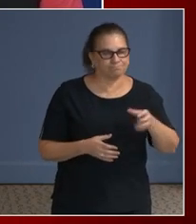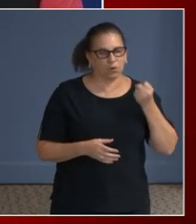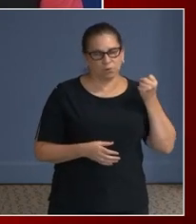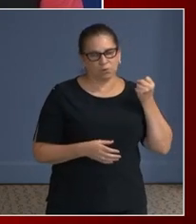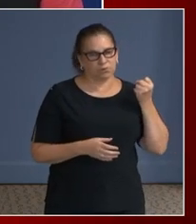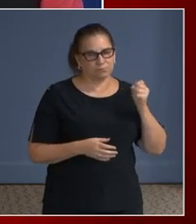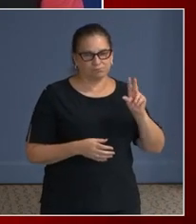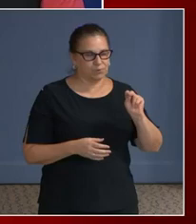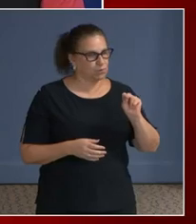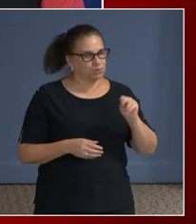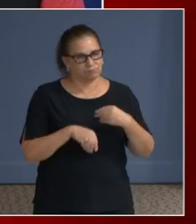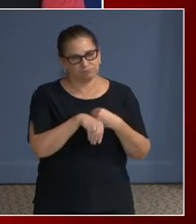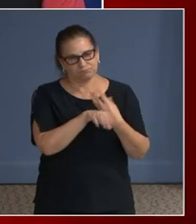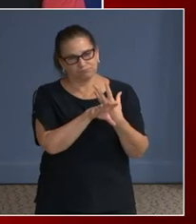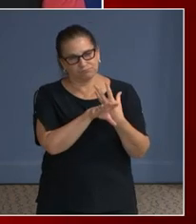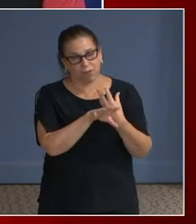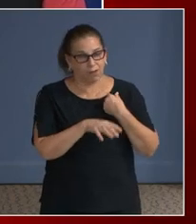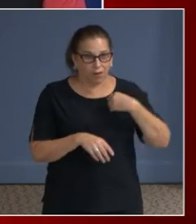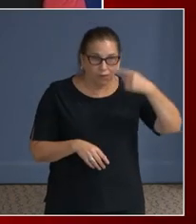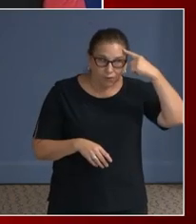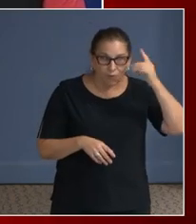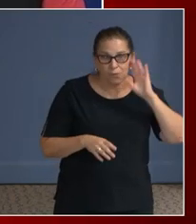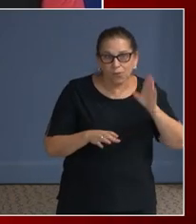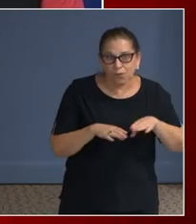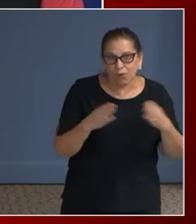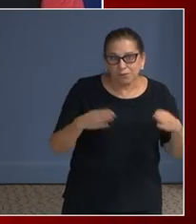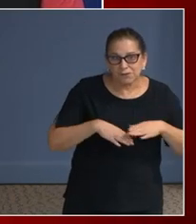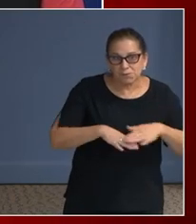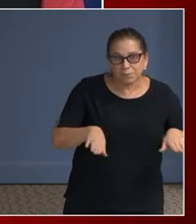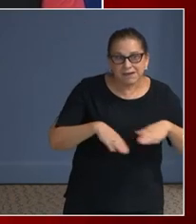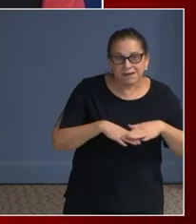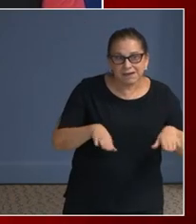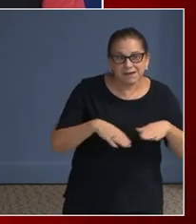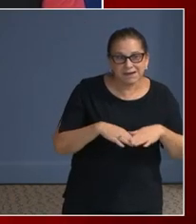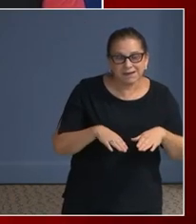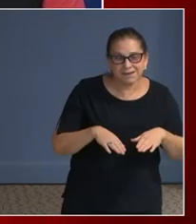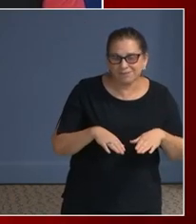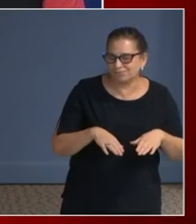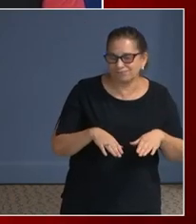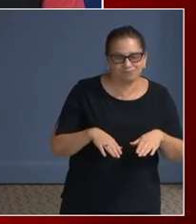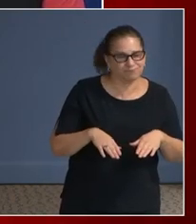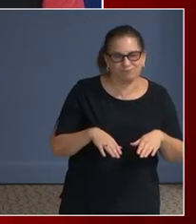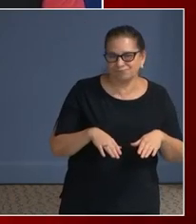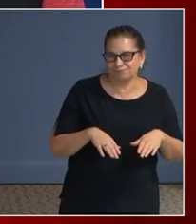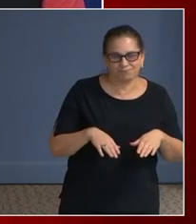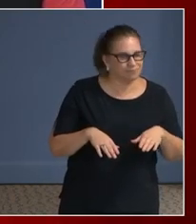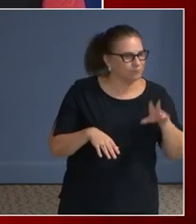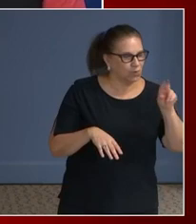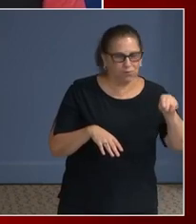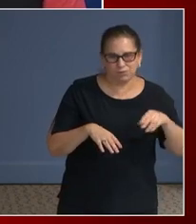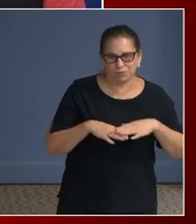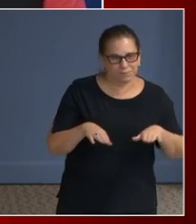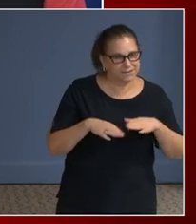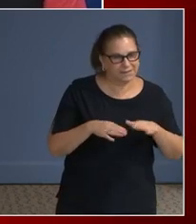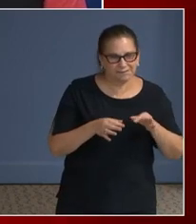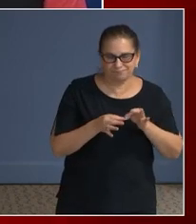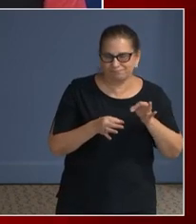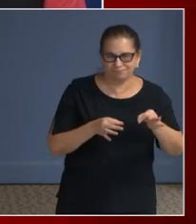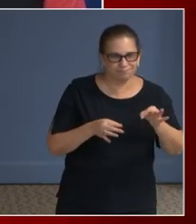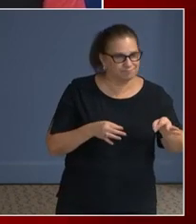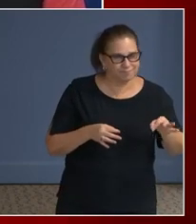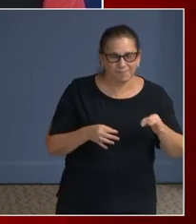having swimming, our pools open in phase two. We made decisions to delay that. So there's still a host of